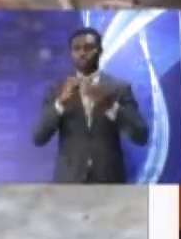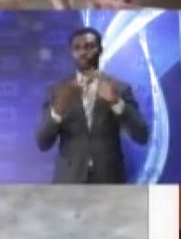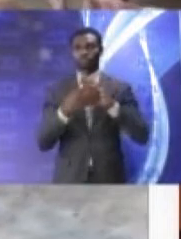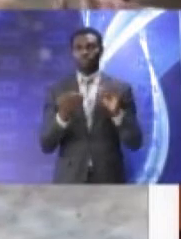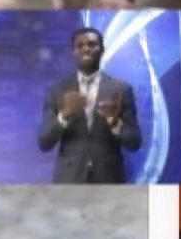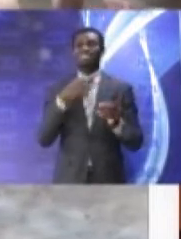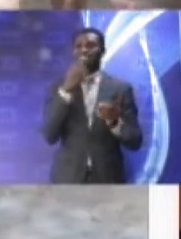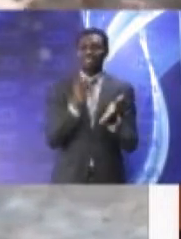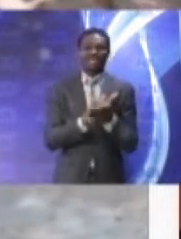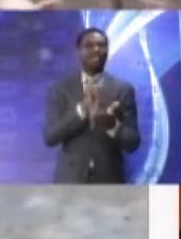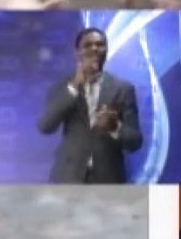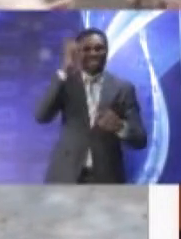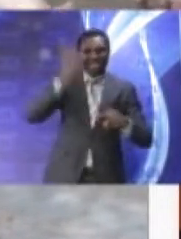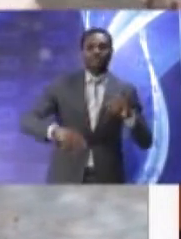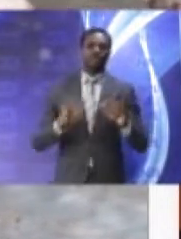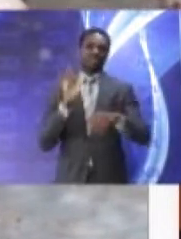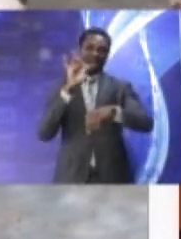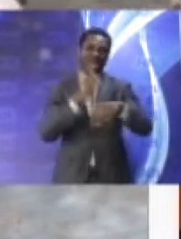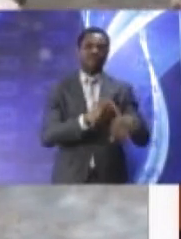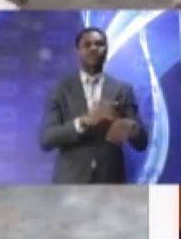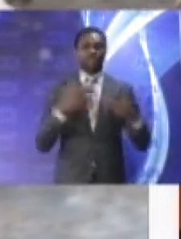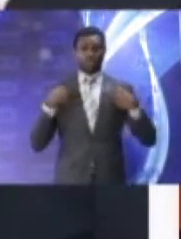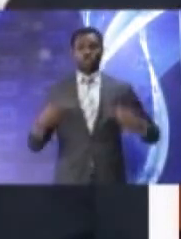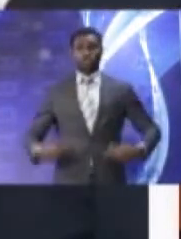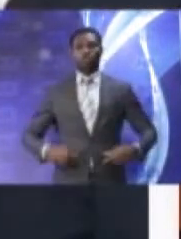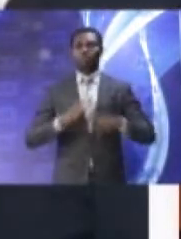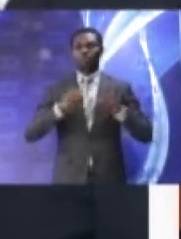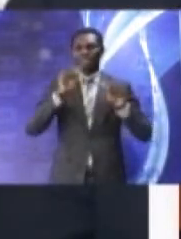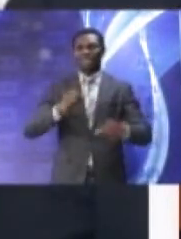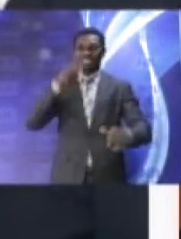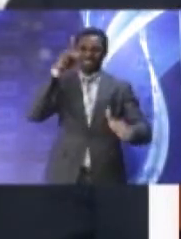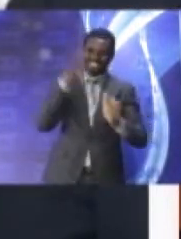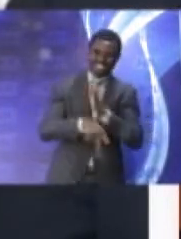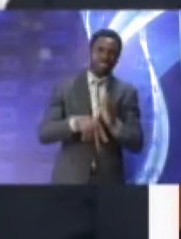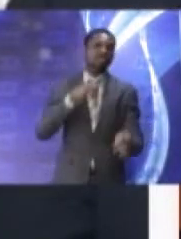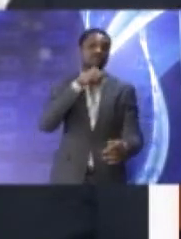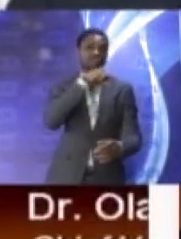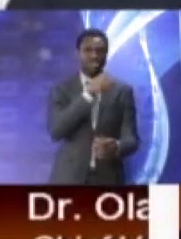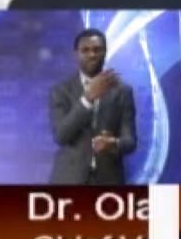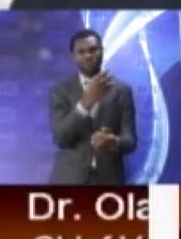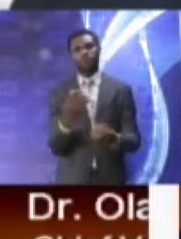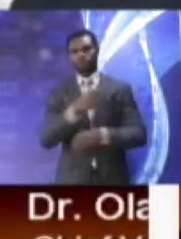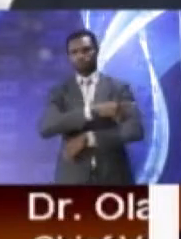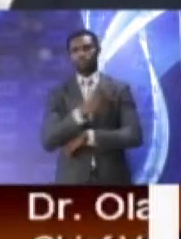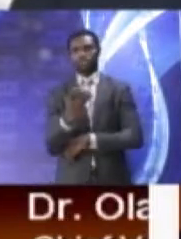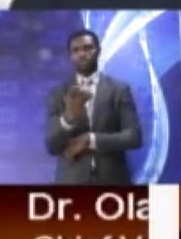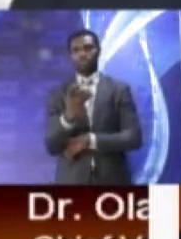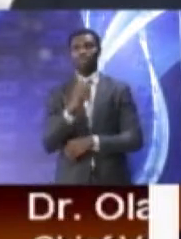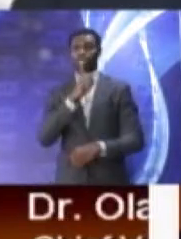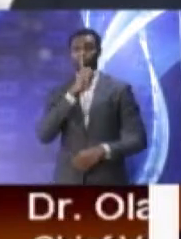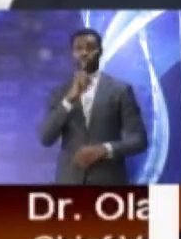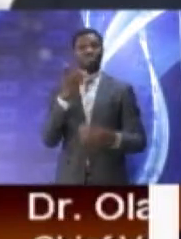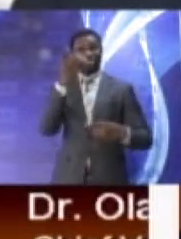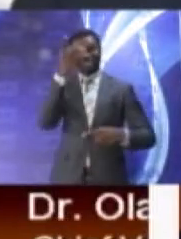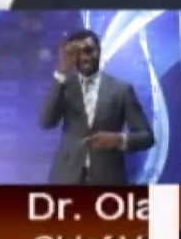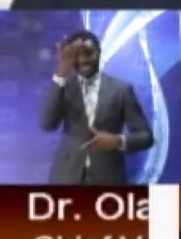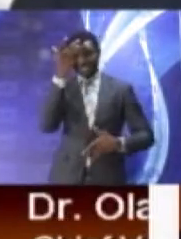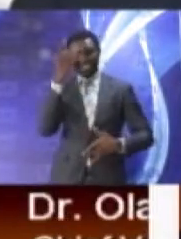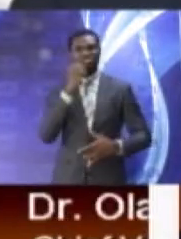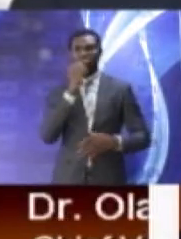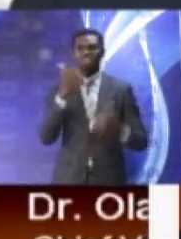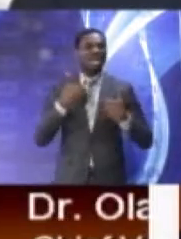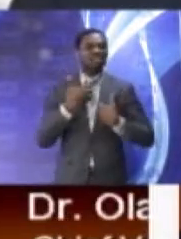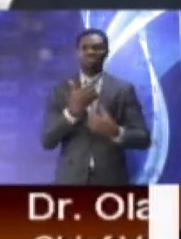humans, but can kill pigs within few days. The disease has no vaccination. There's no vaccine for